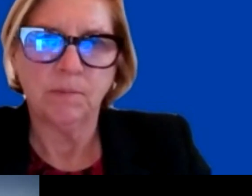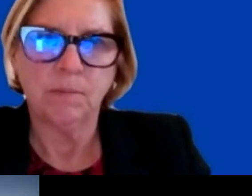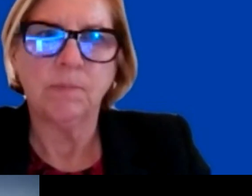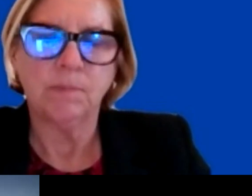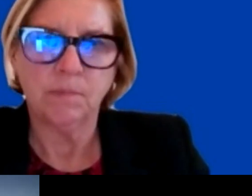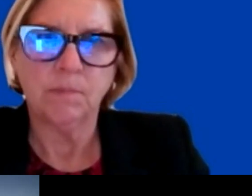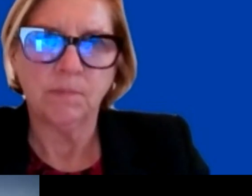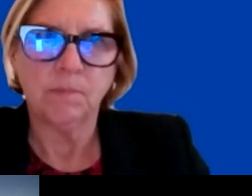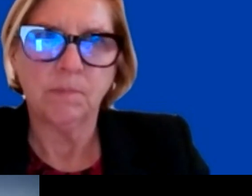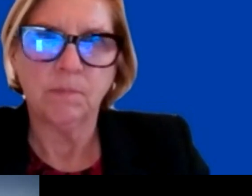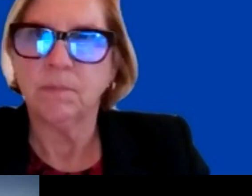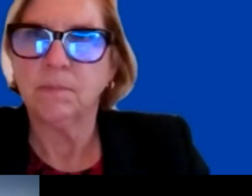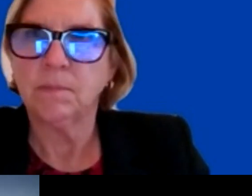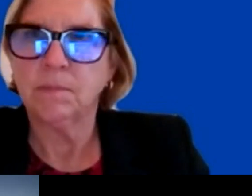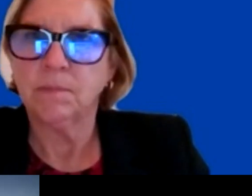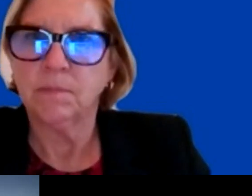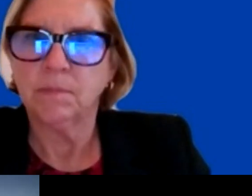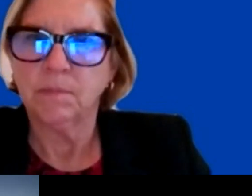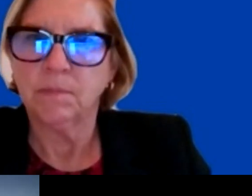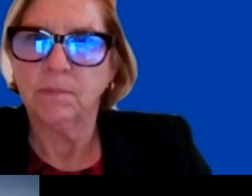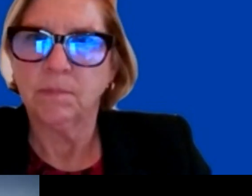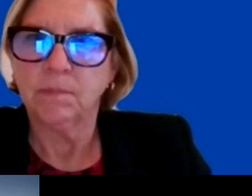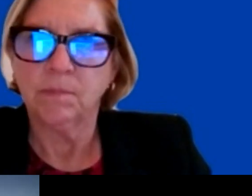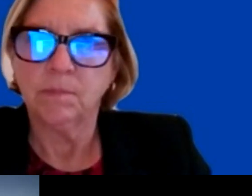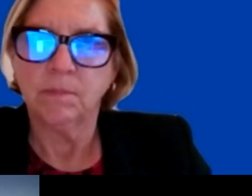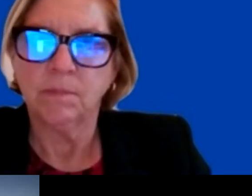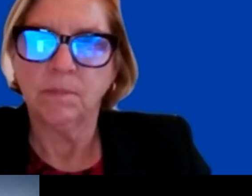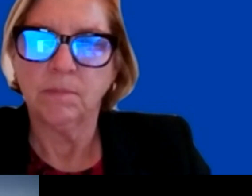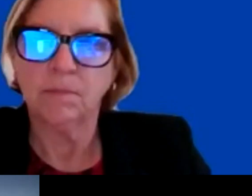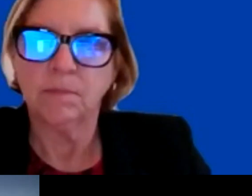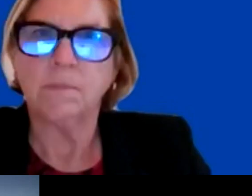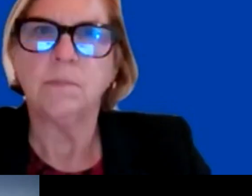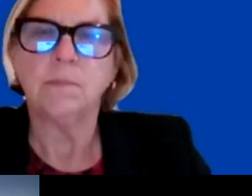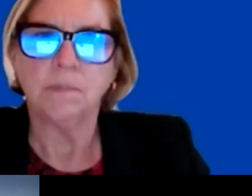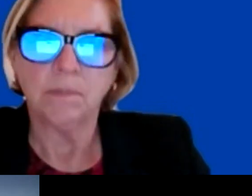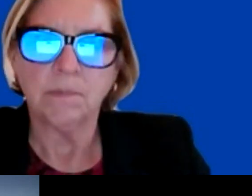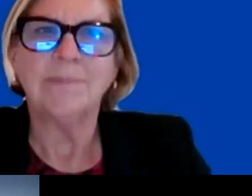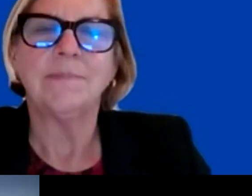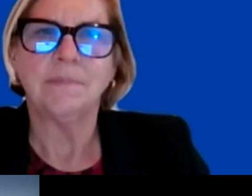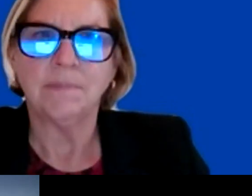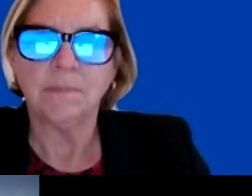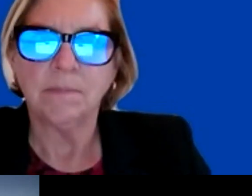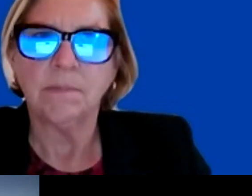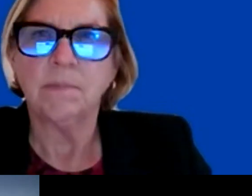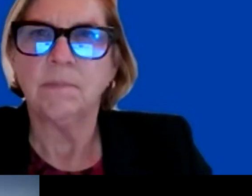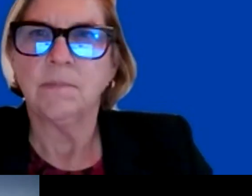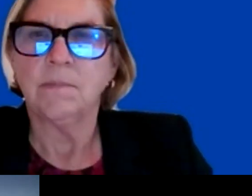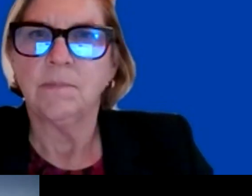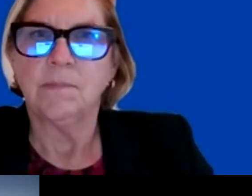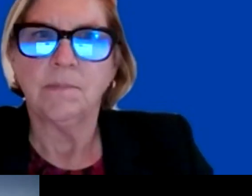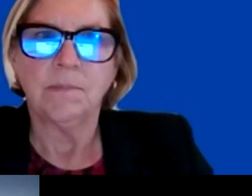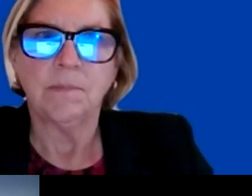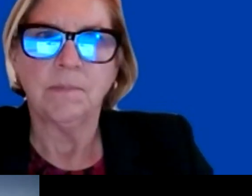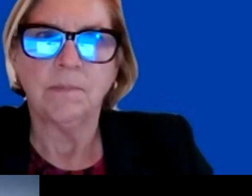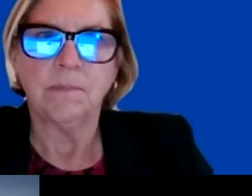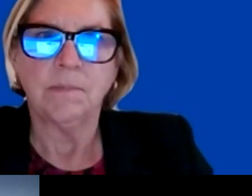correct person who can receive. I sent them to the Q&A since I don't have access to